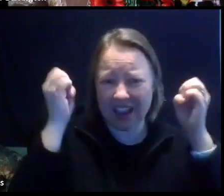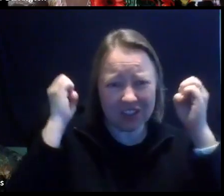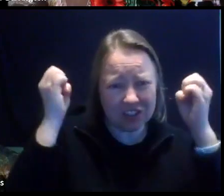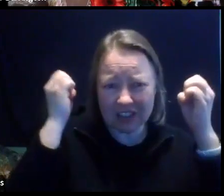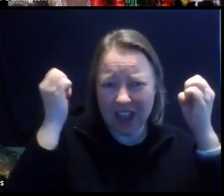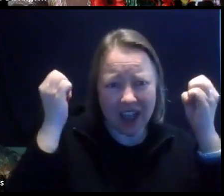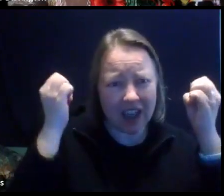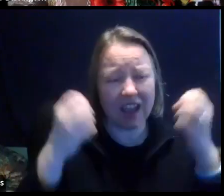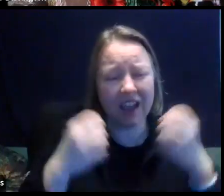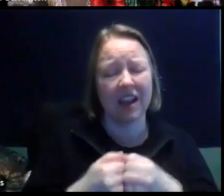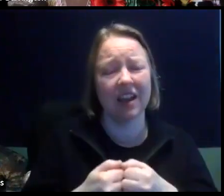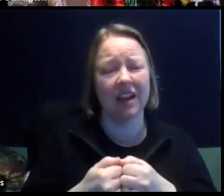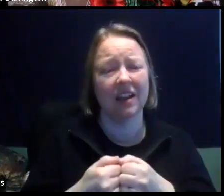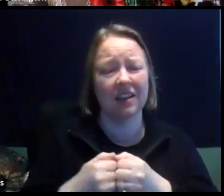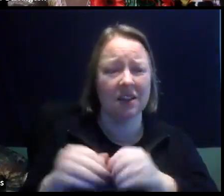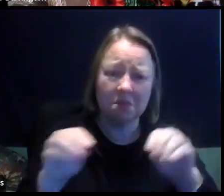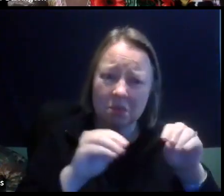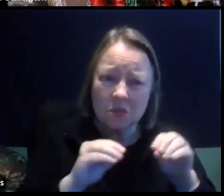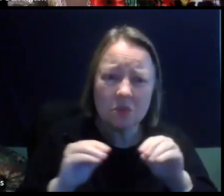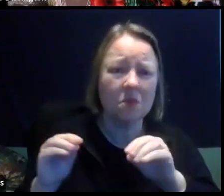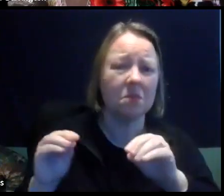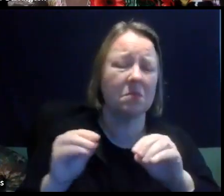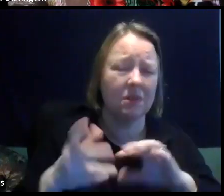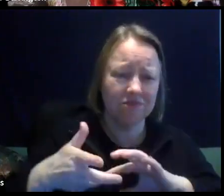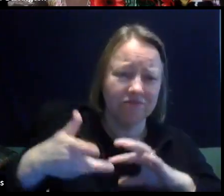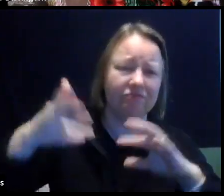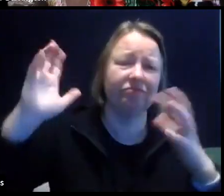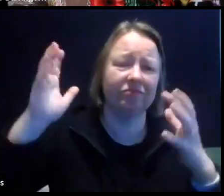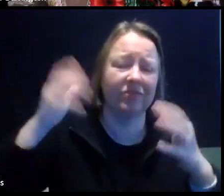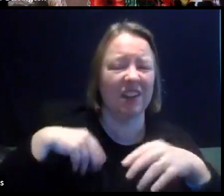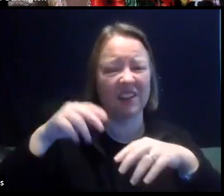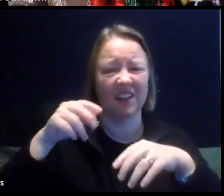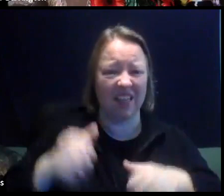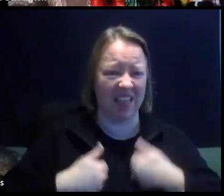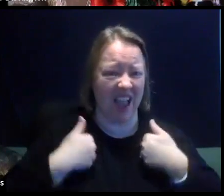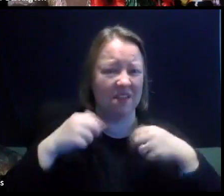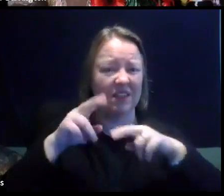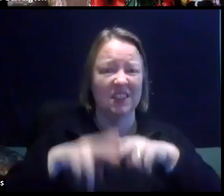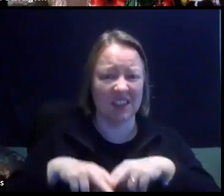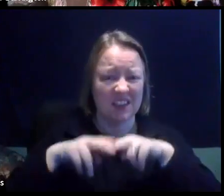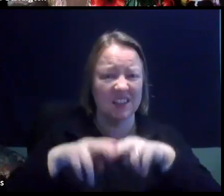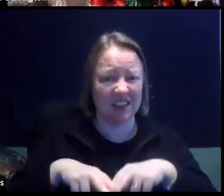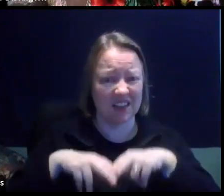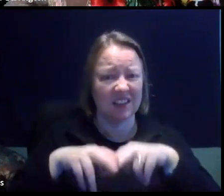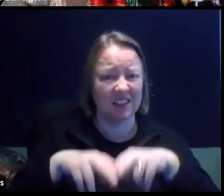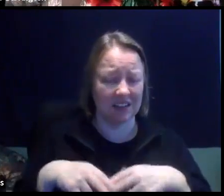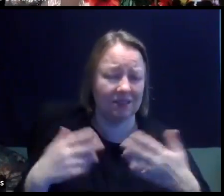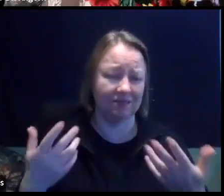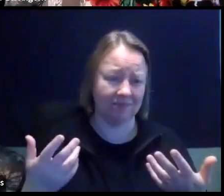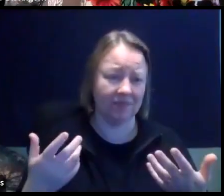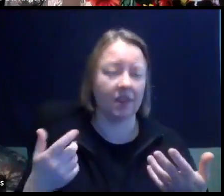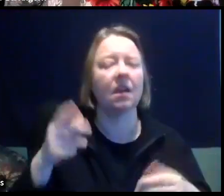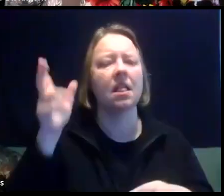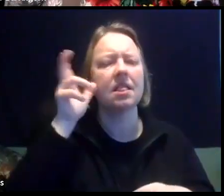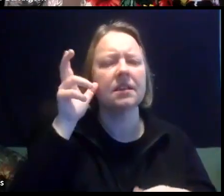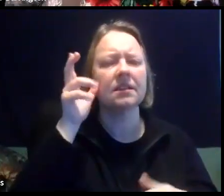of movement, fluidity, disruptions, and sedentary lifestyle, listen to some of these